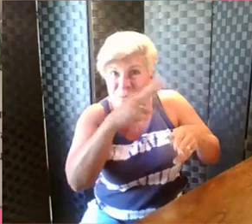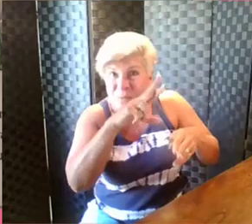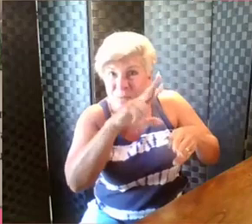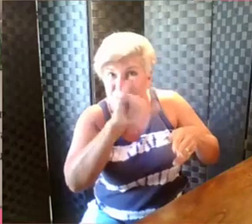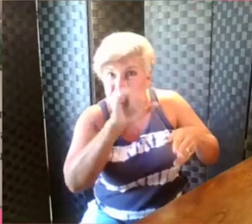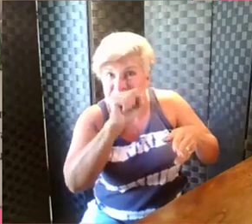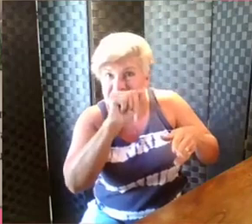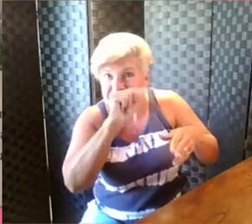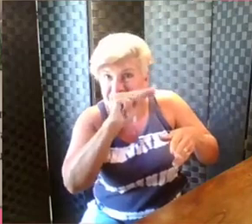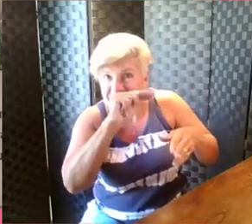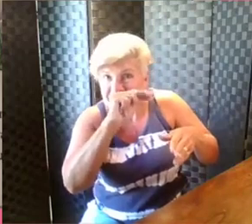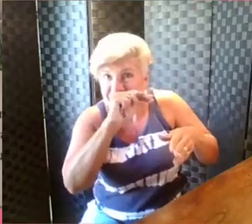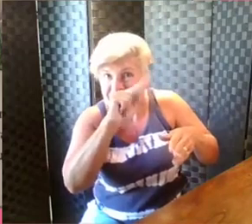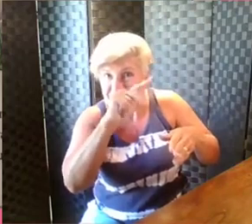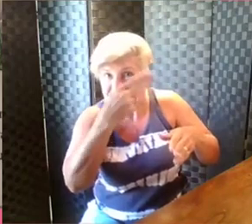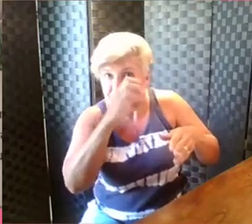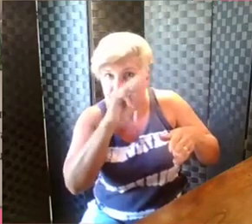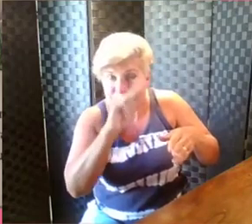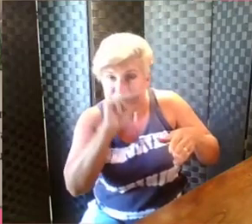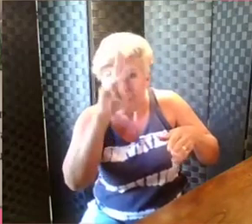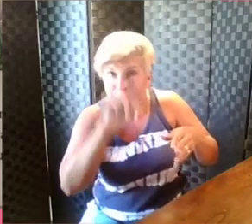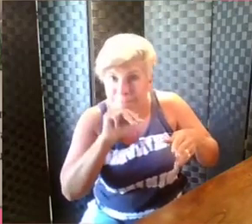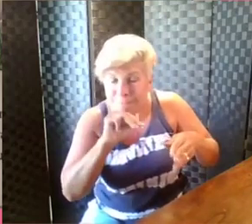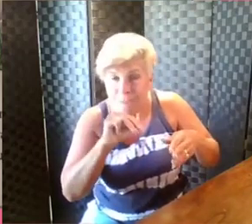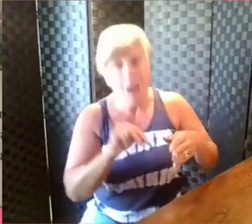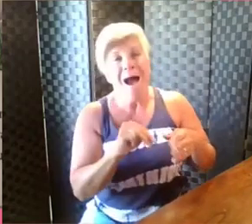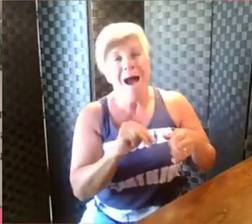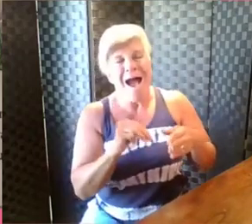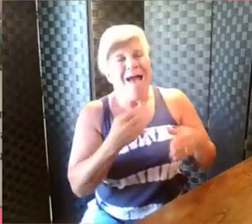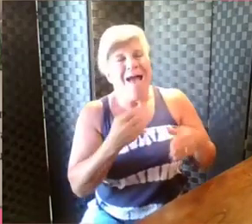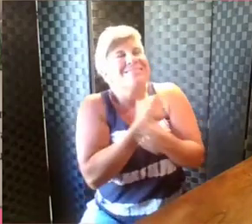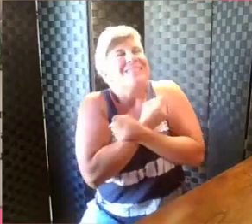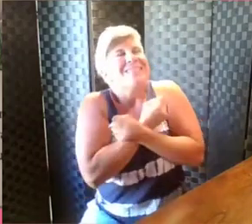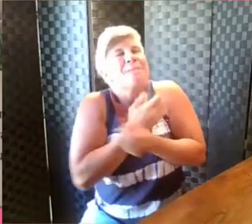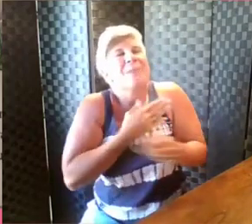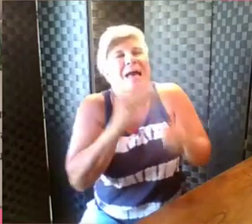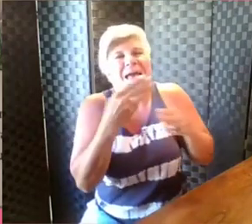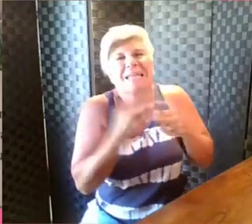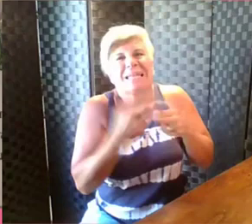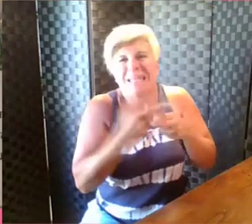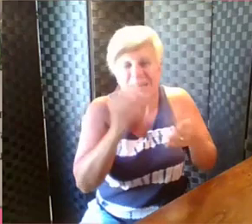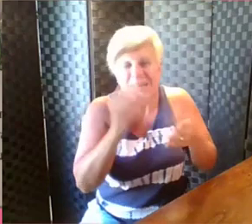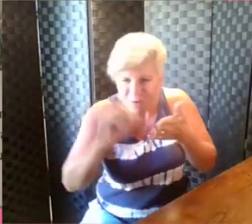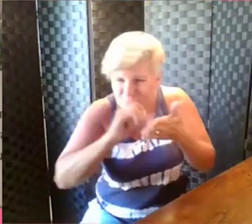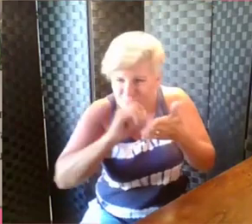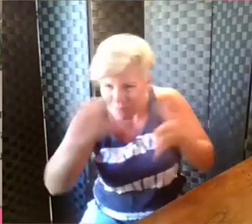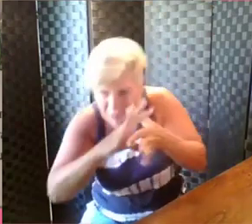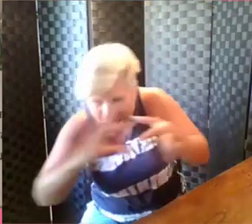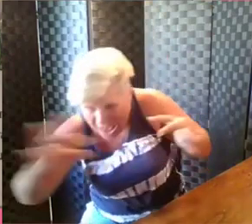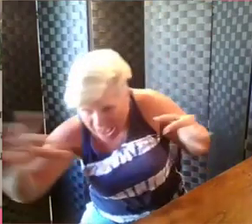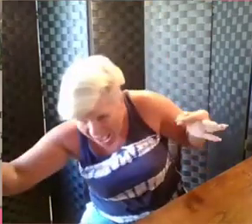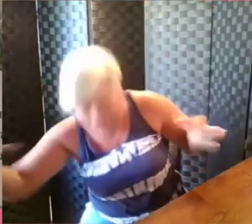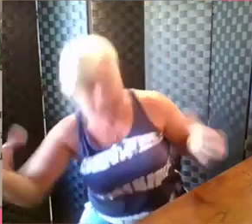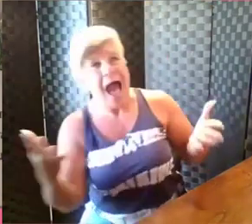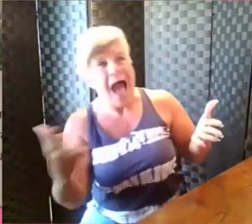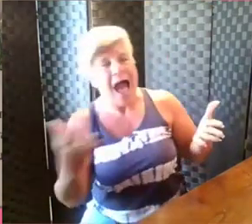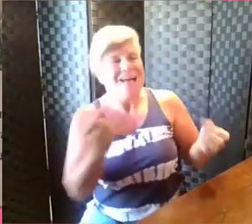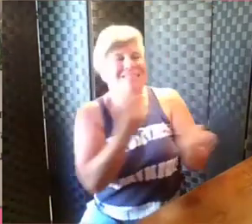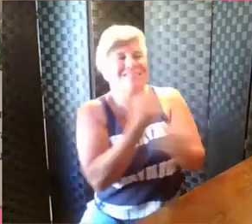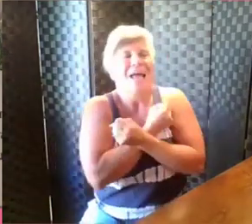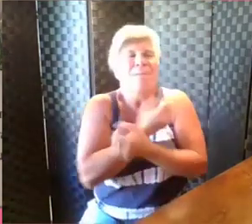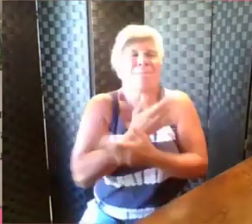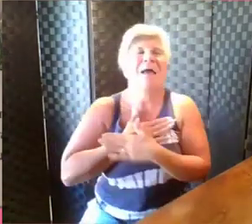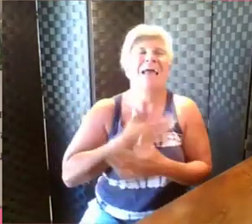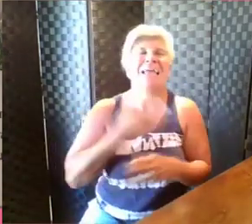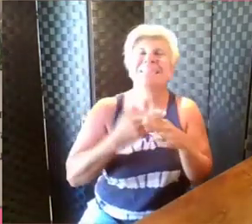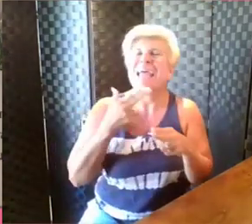her birthday cake. And she loved the way it looked when she wrote it herself with her fat orange crayon.